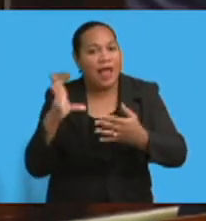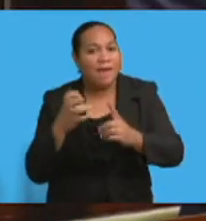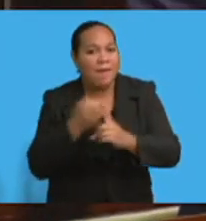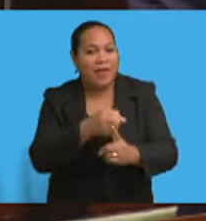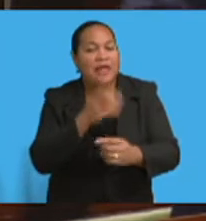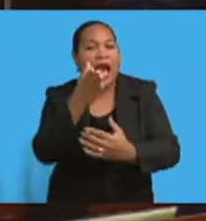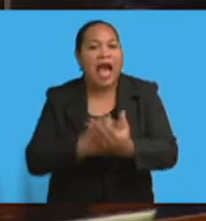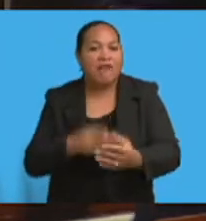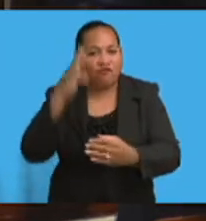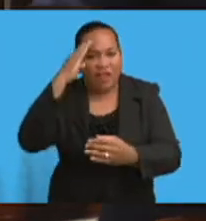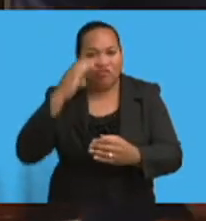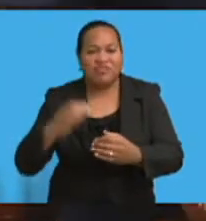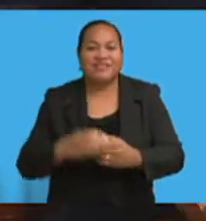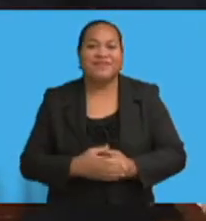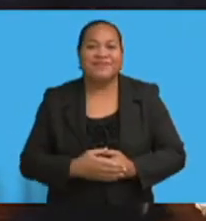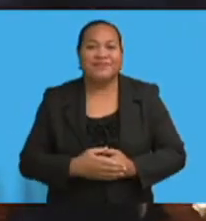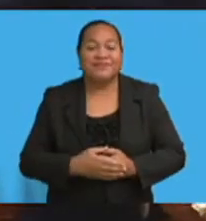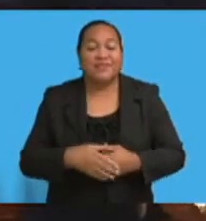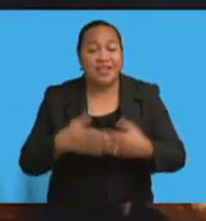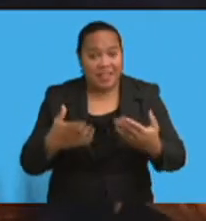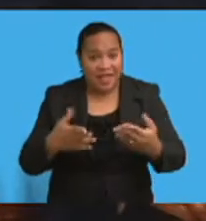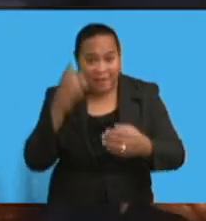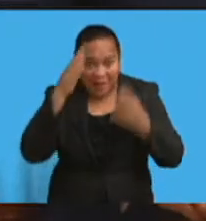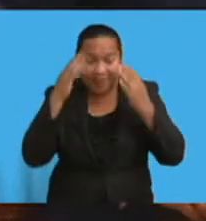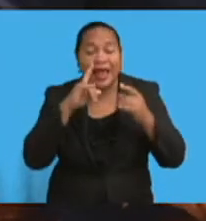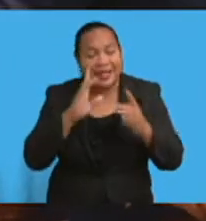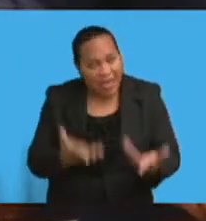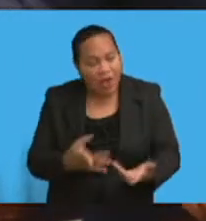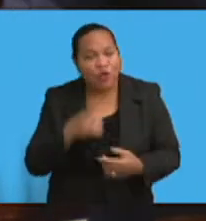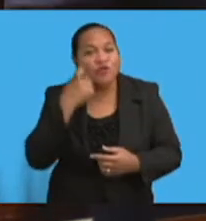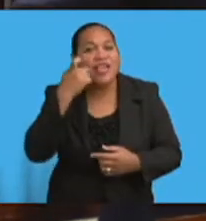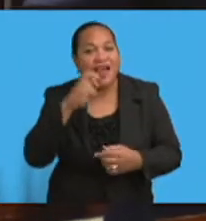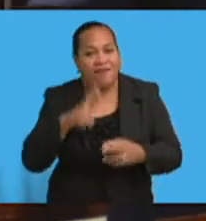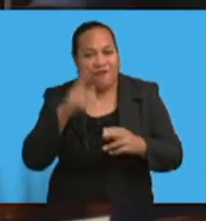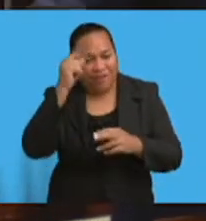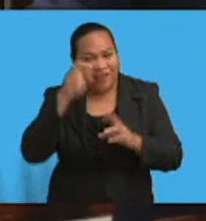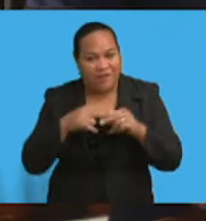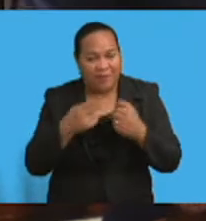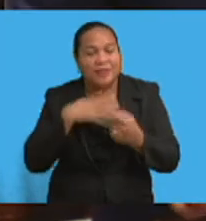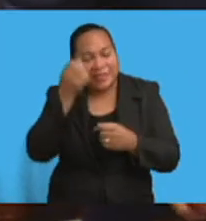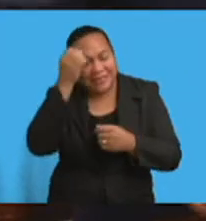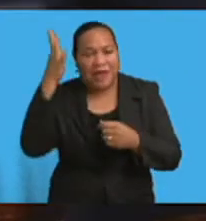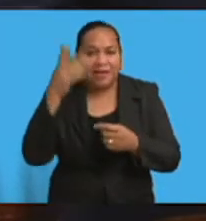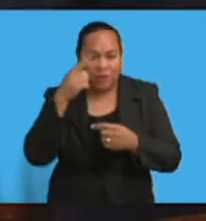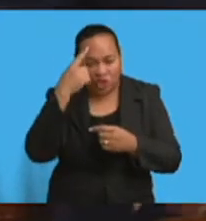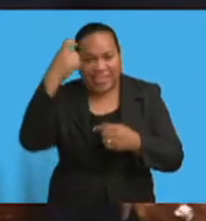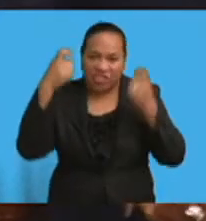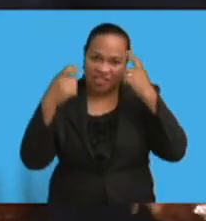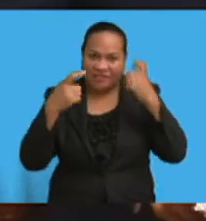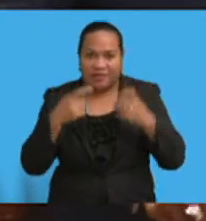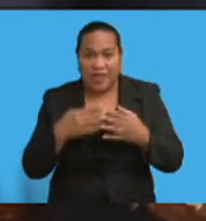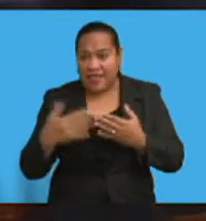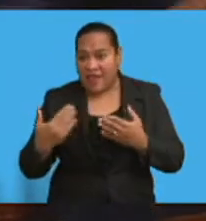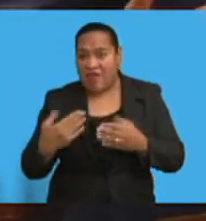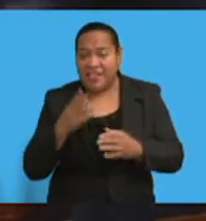of the country. That, Madam Speaker, is how you care for Fijian families and by being smart about your initiatives. And we encourage industries,